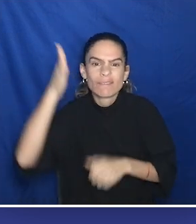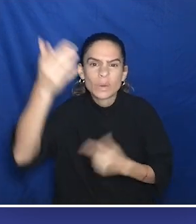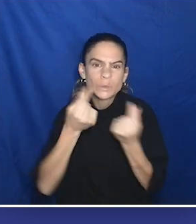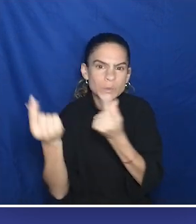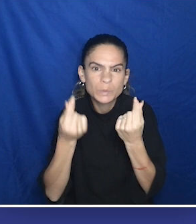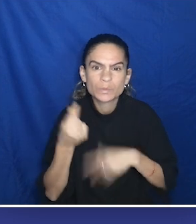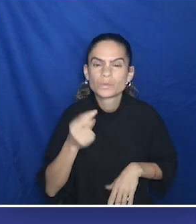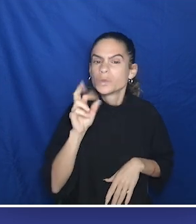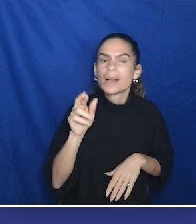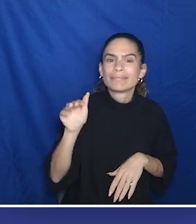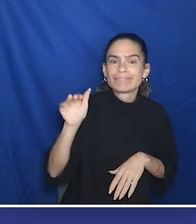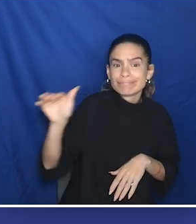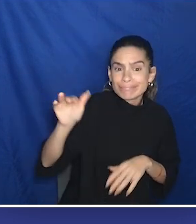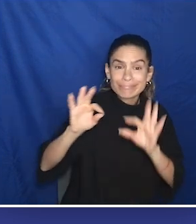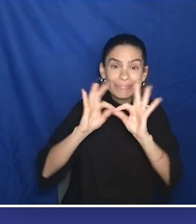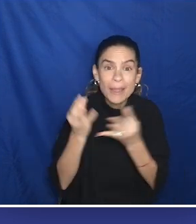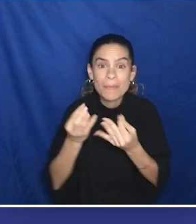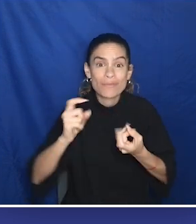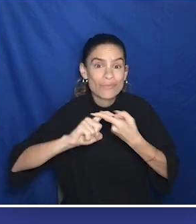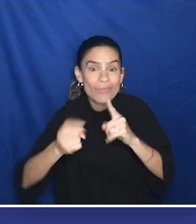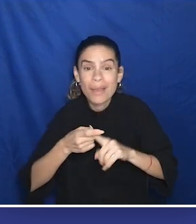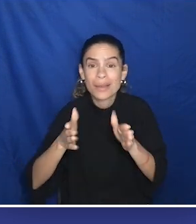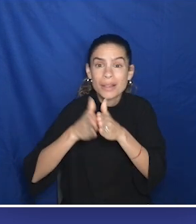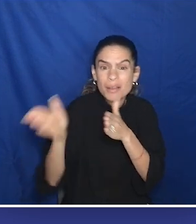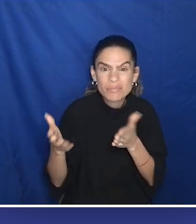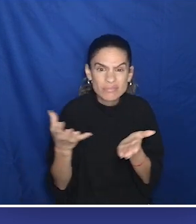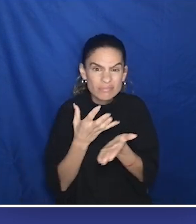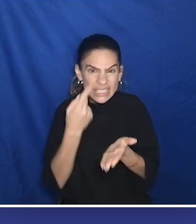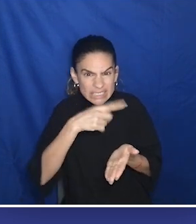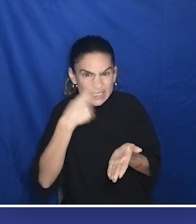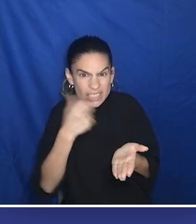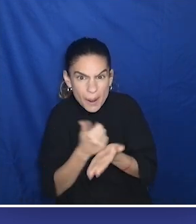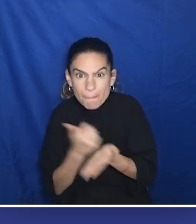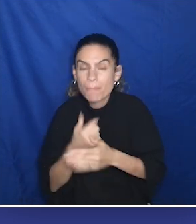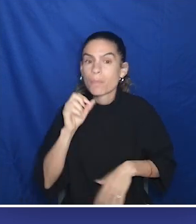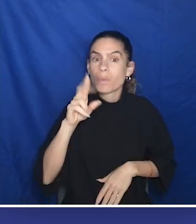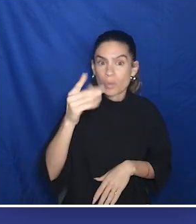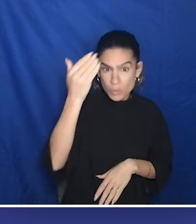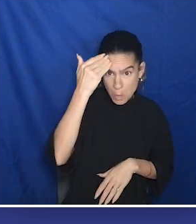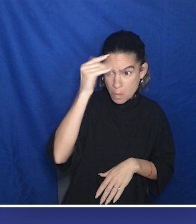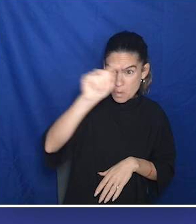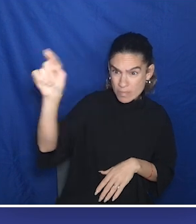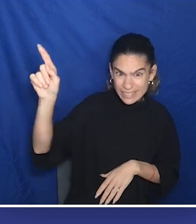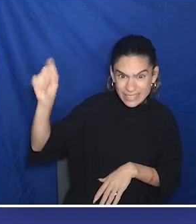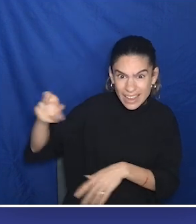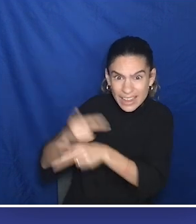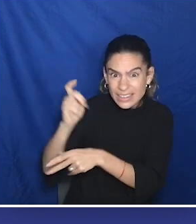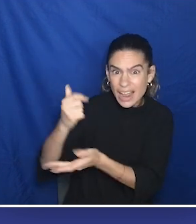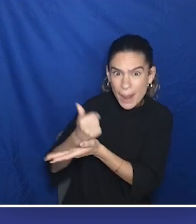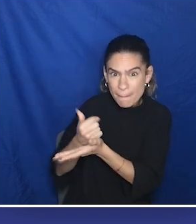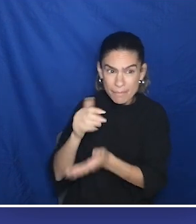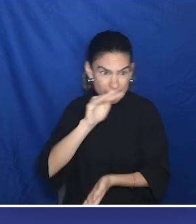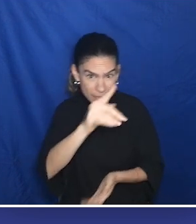time, or seek help from family, friends, or neighbors. If you know someone else who requires caregiver assistance, ask if they